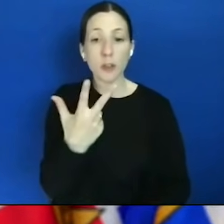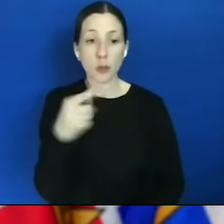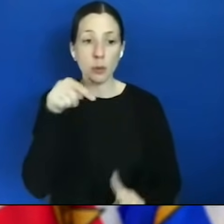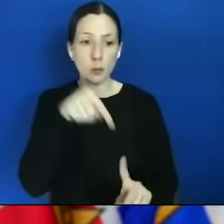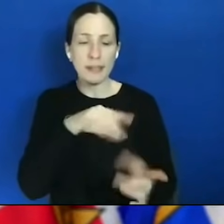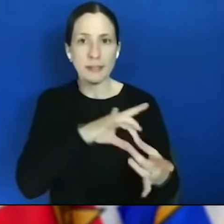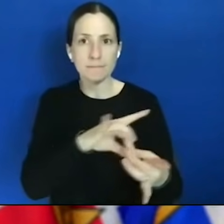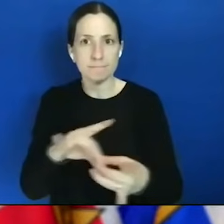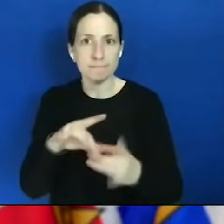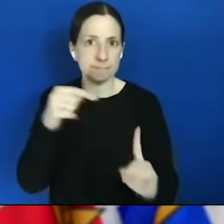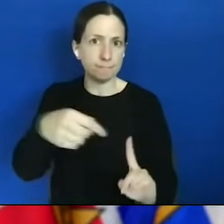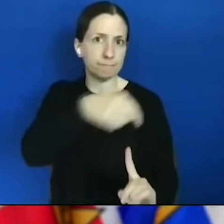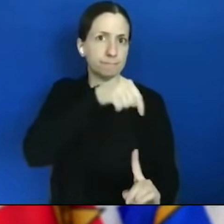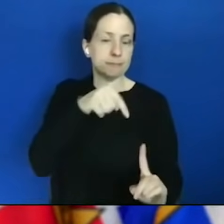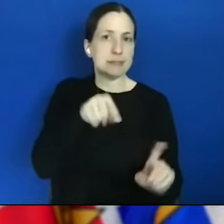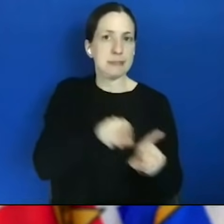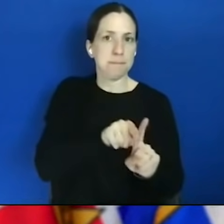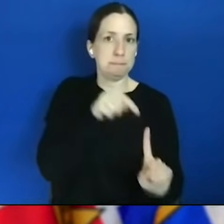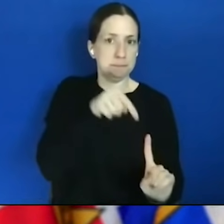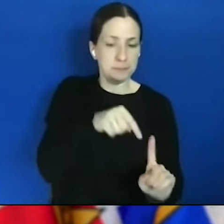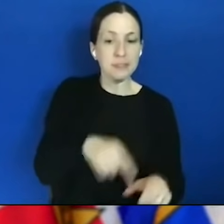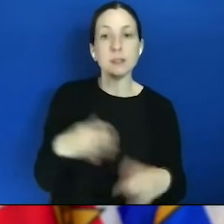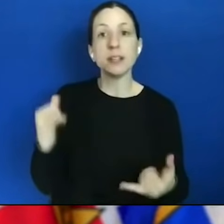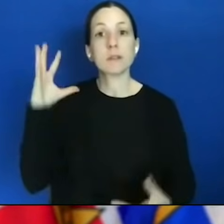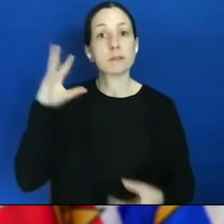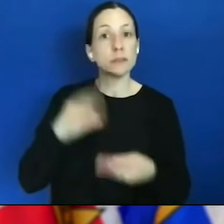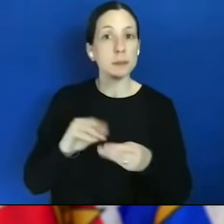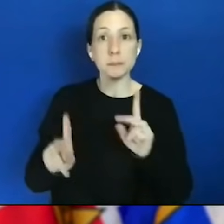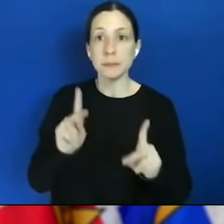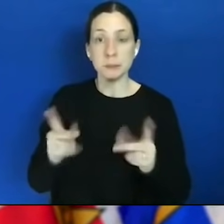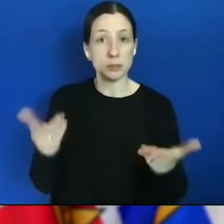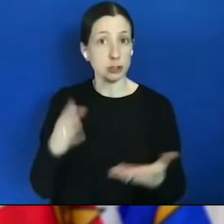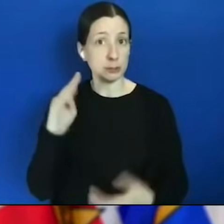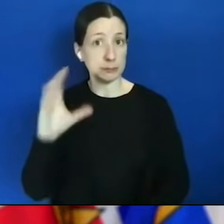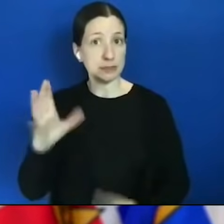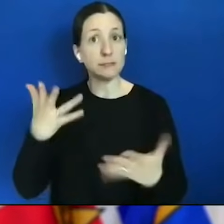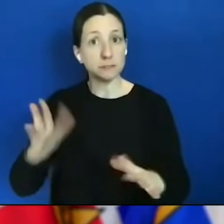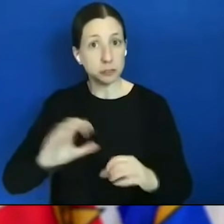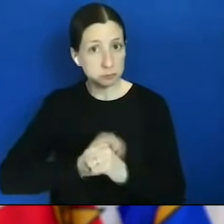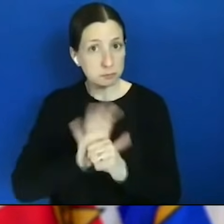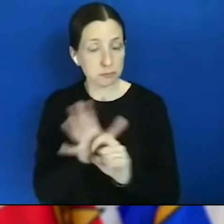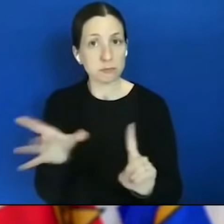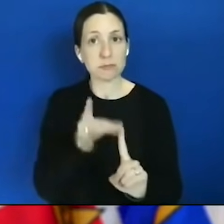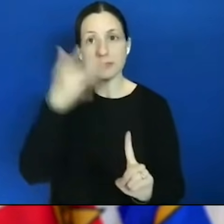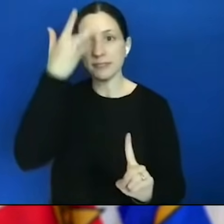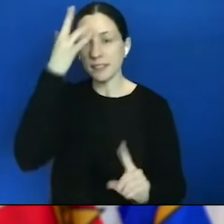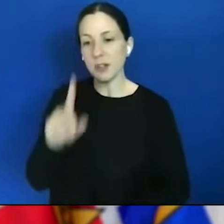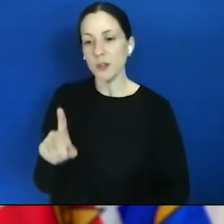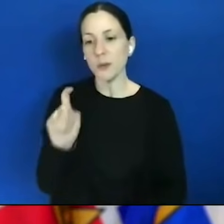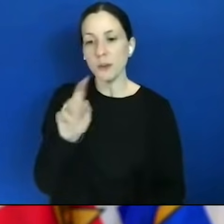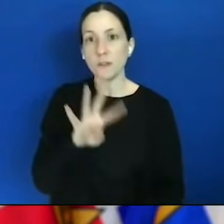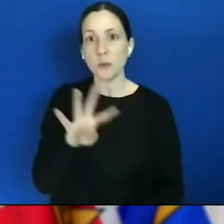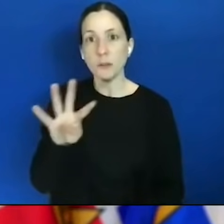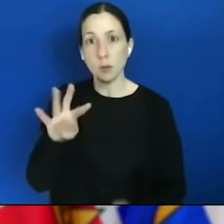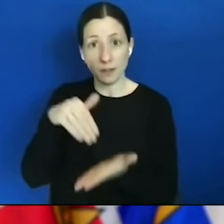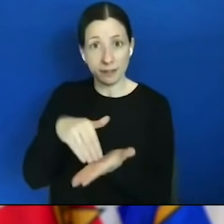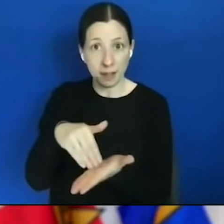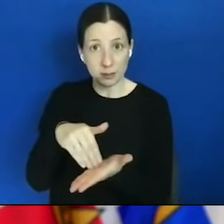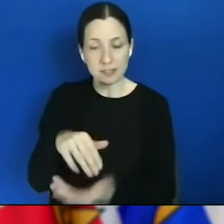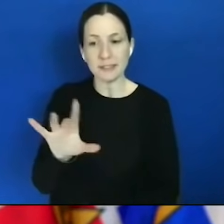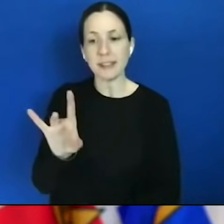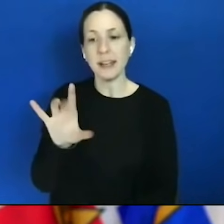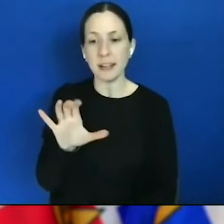of whom were epidemiologically linked cases, bringing our total number of people diagnosed with COVID-19 to